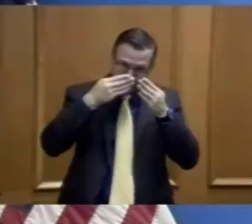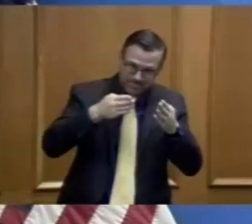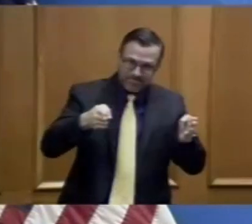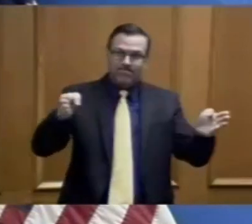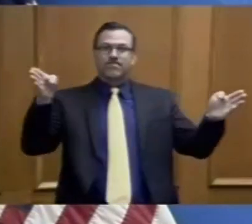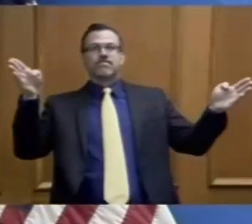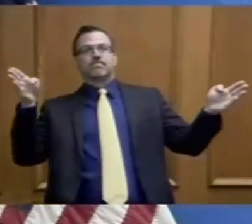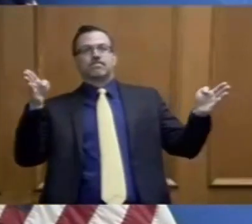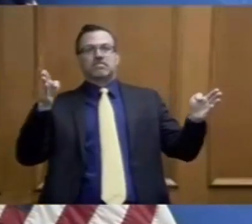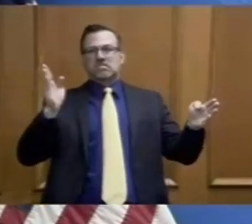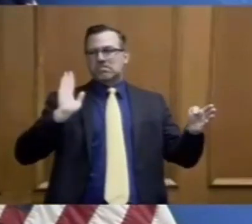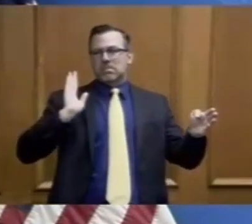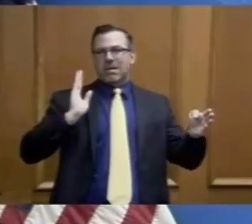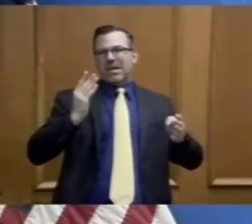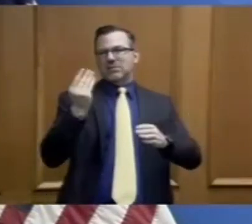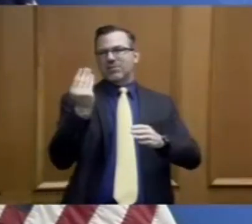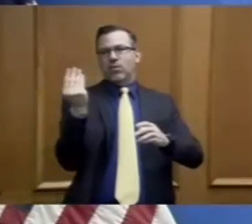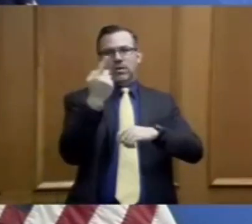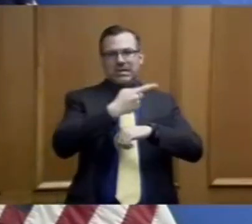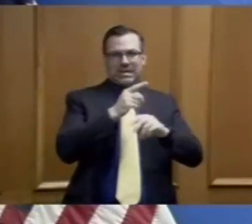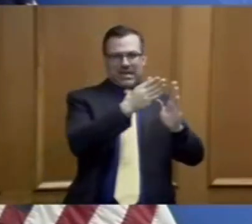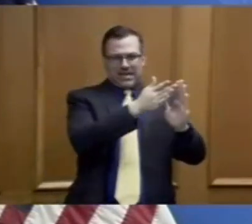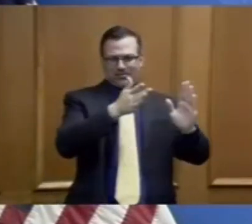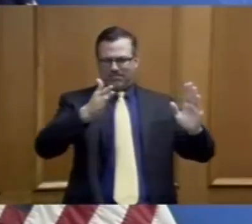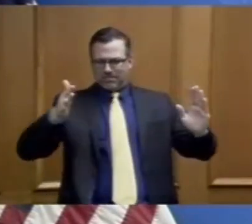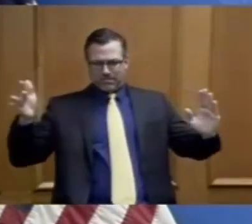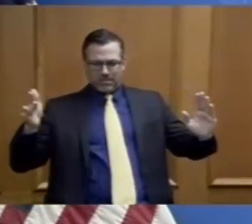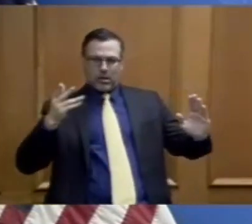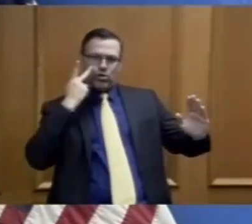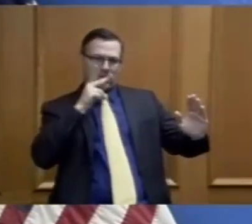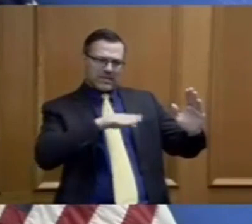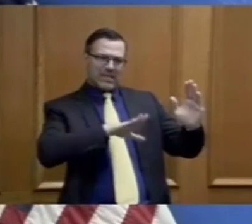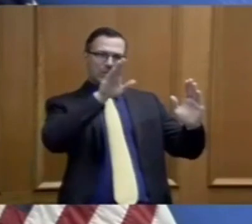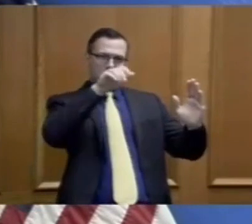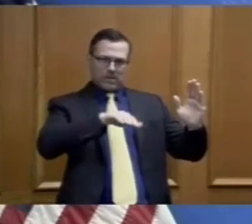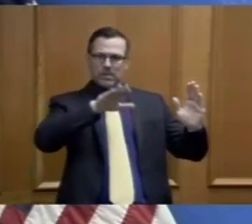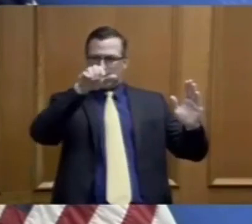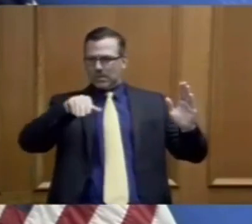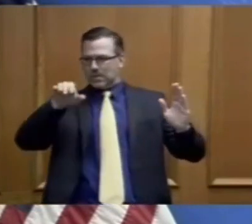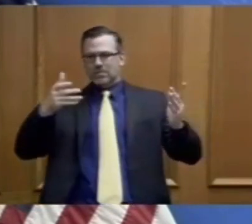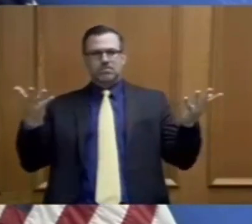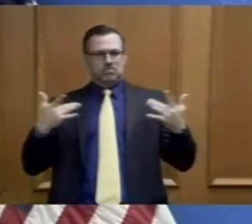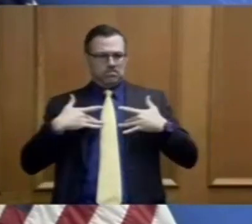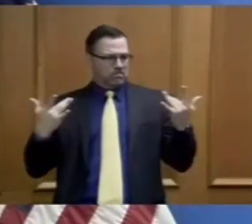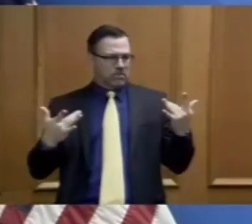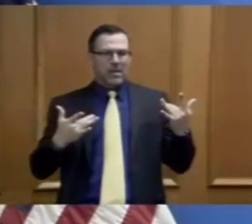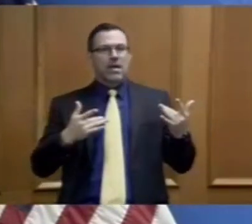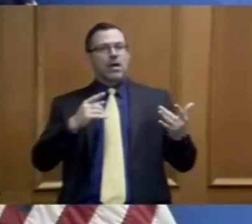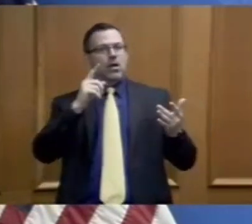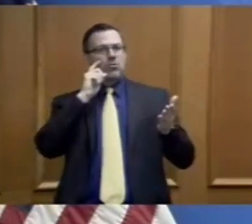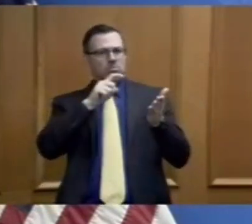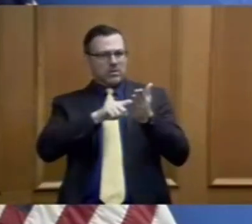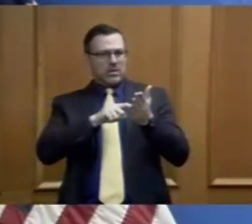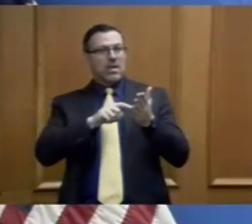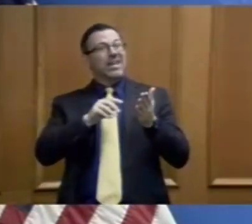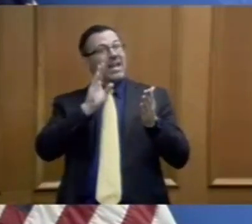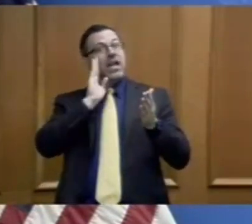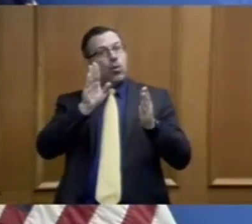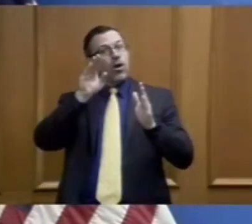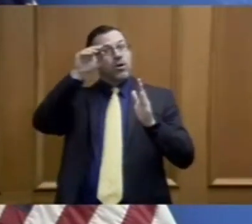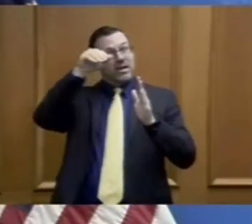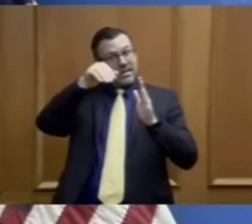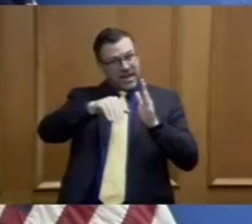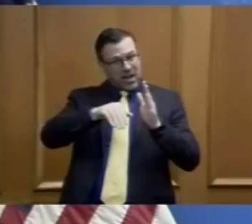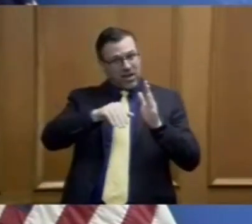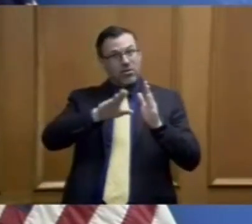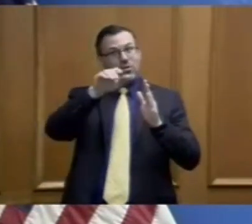over the course of about a 14-day period to determine a trend, because we do expect to see some blips in that. Just as if you were